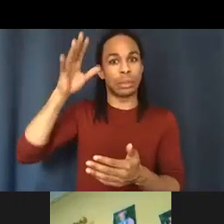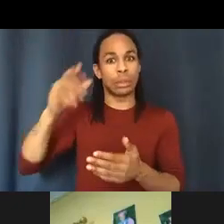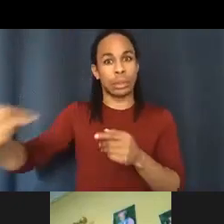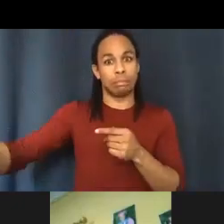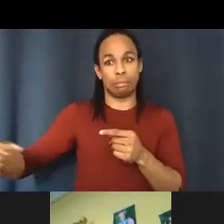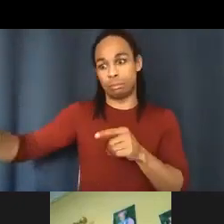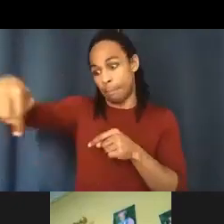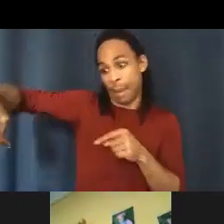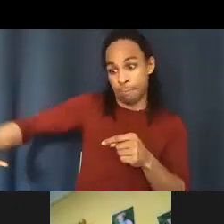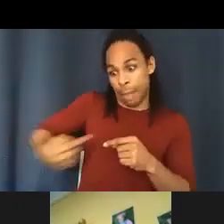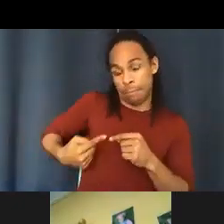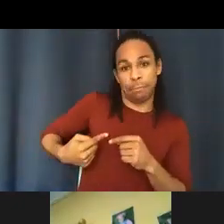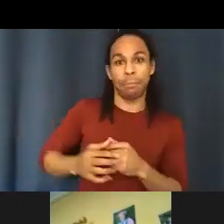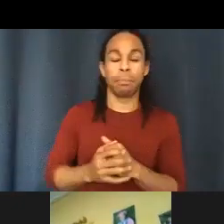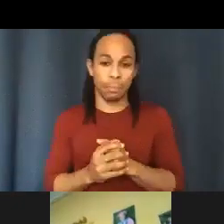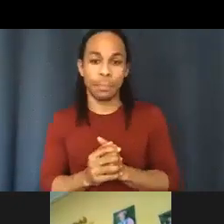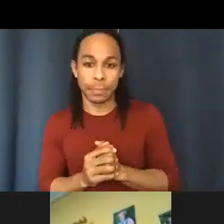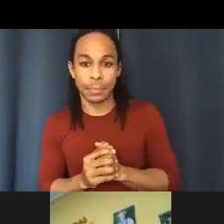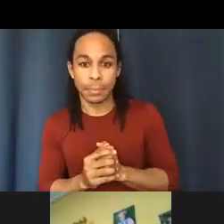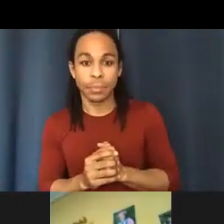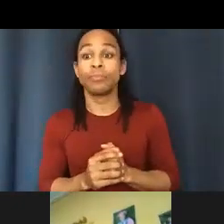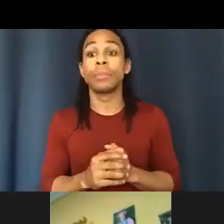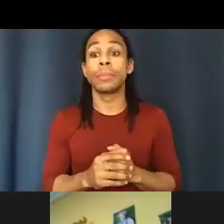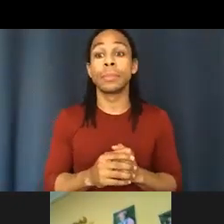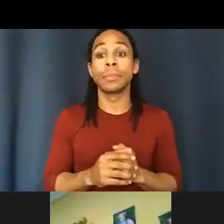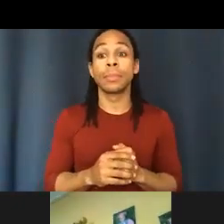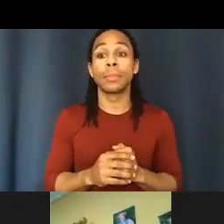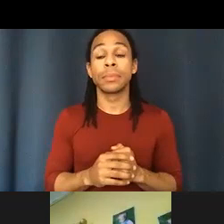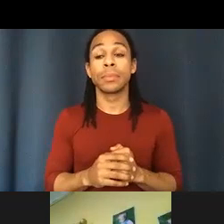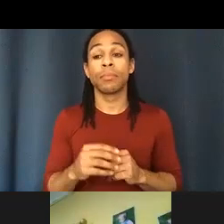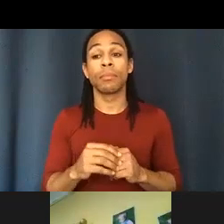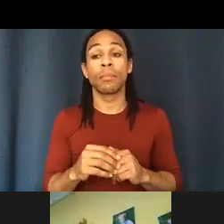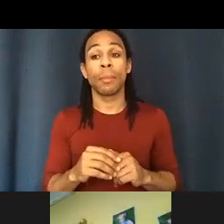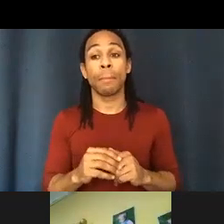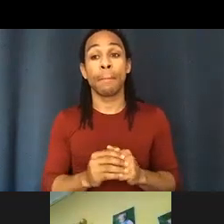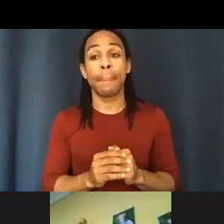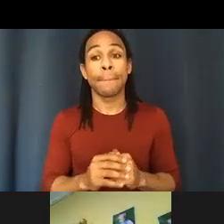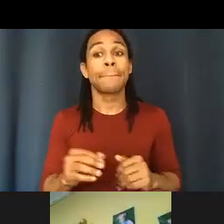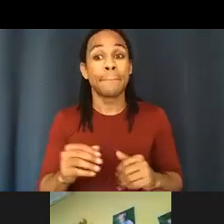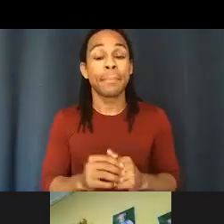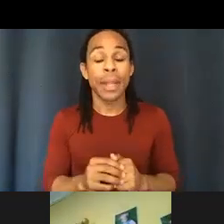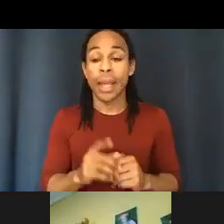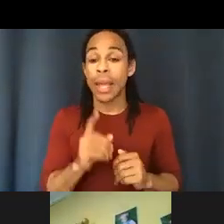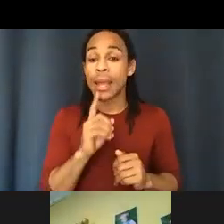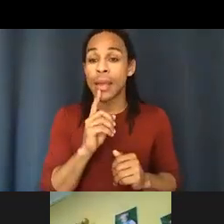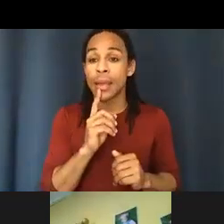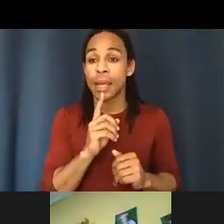the campaign began. And we've realized that it is beginning to get momentum in the media landscape over